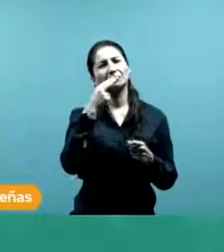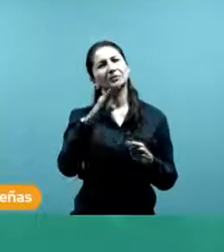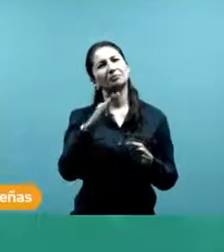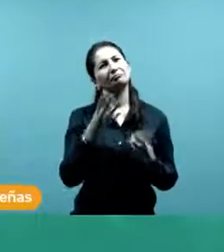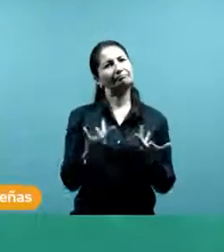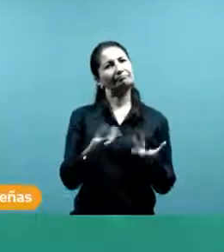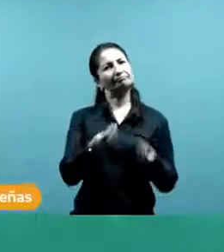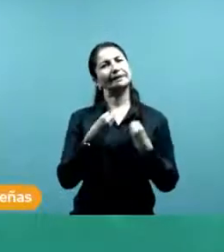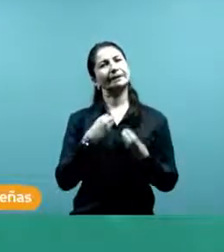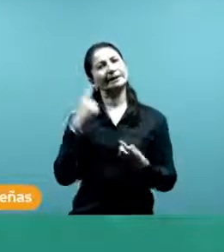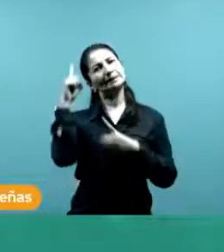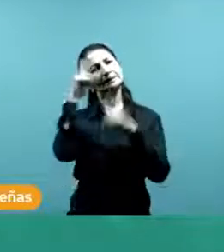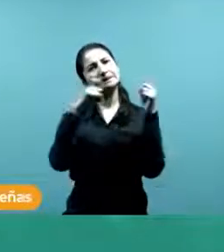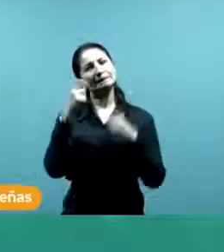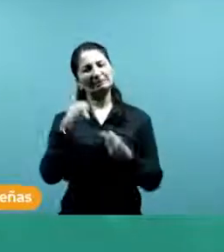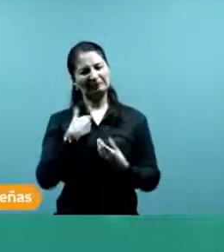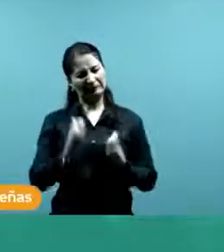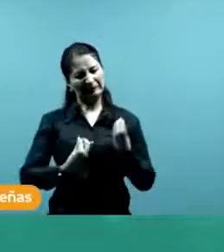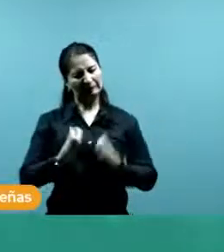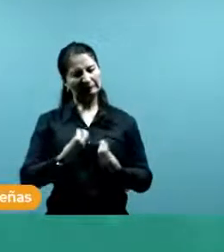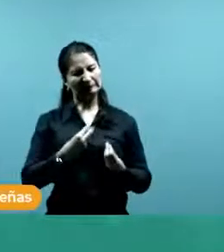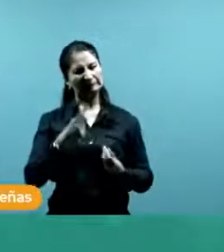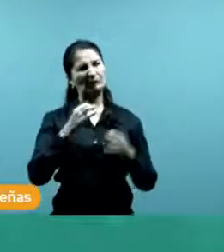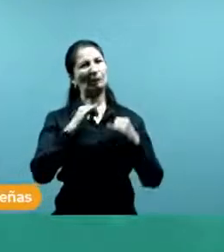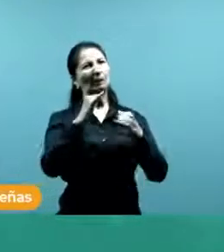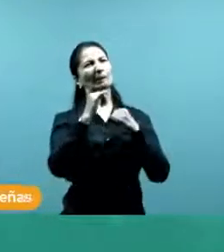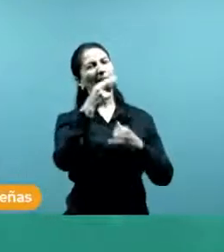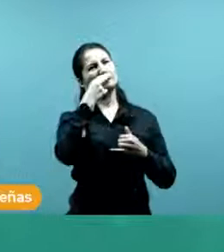fundraising to send the money to the memorial.